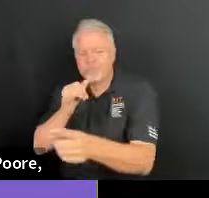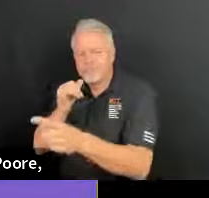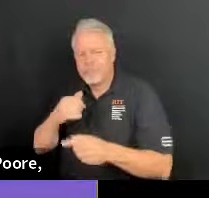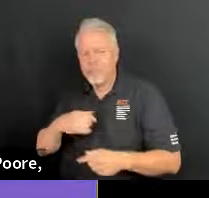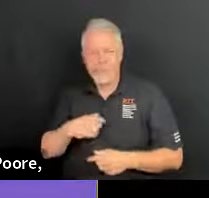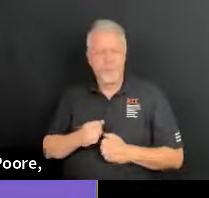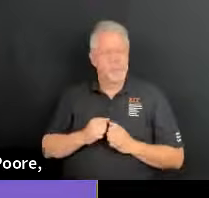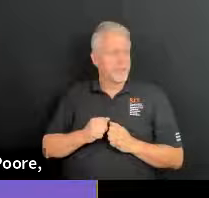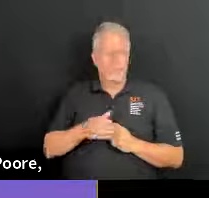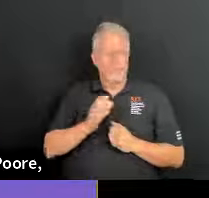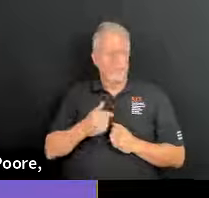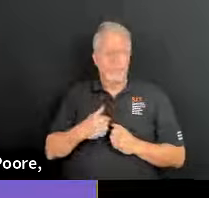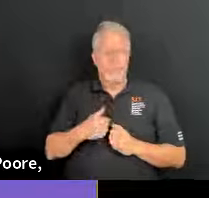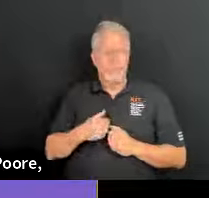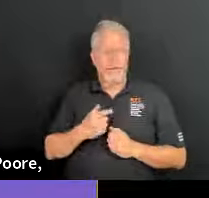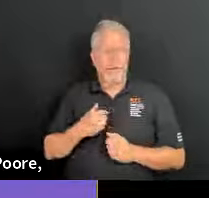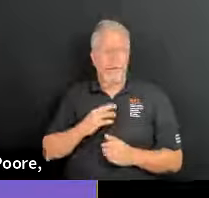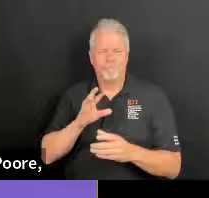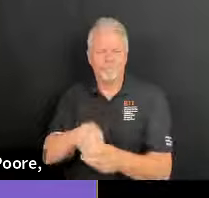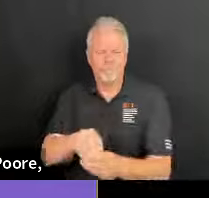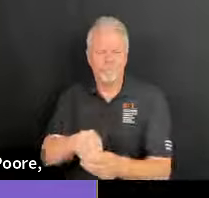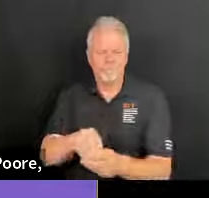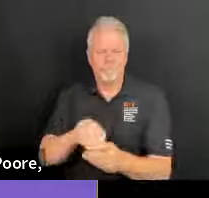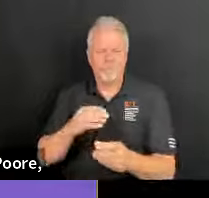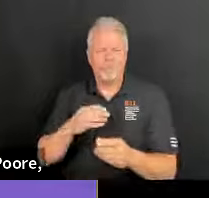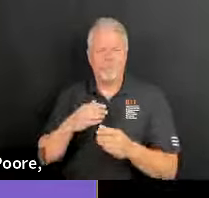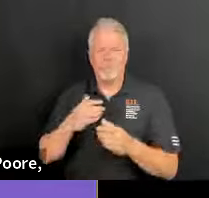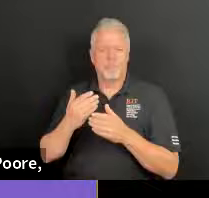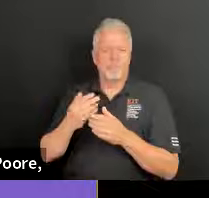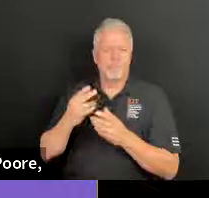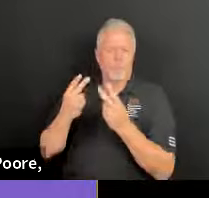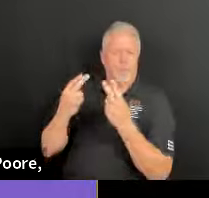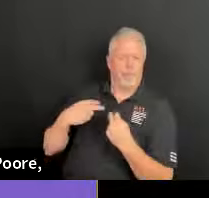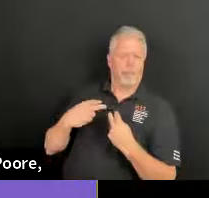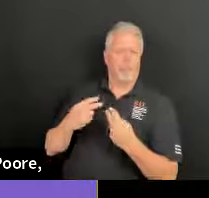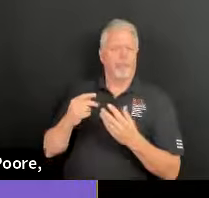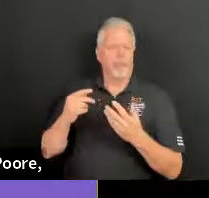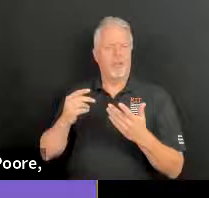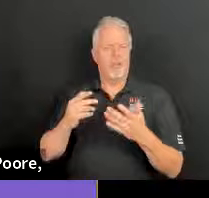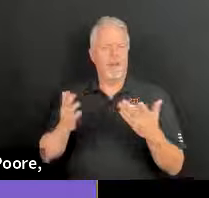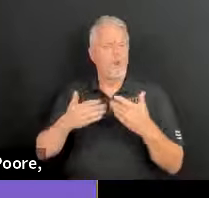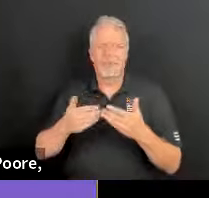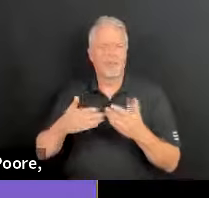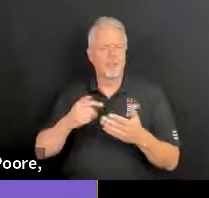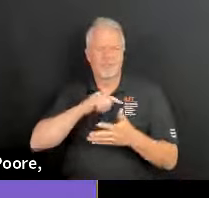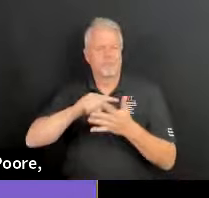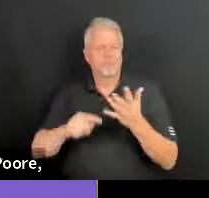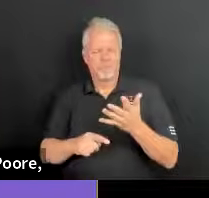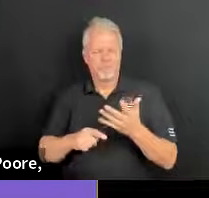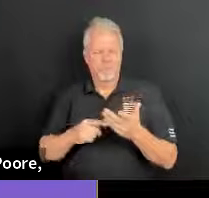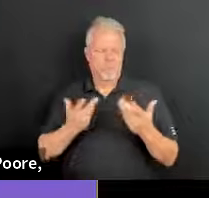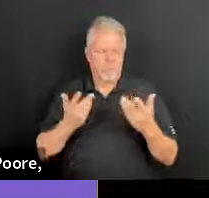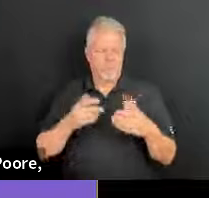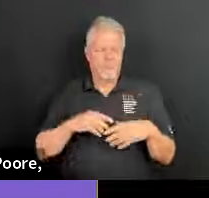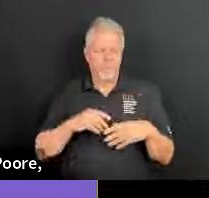When people get together for events, everyone drinks, things happen. And so you gravitate them, you join